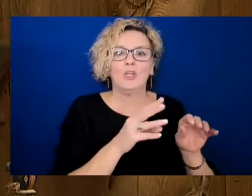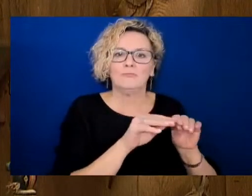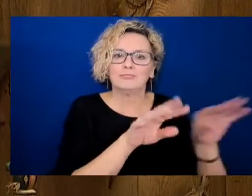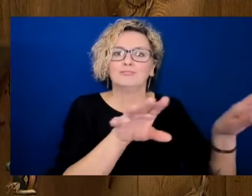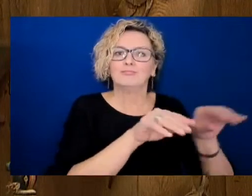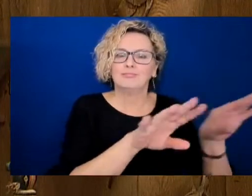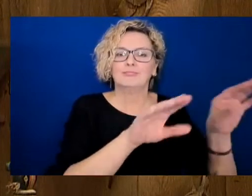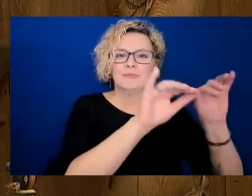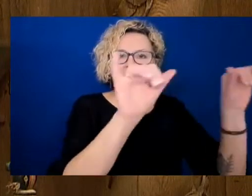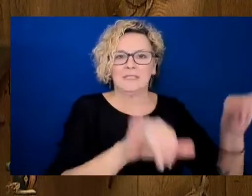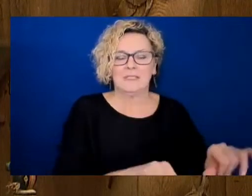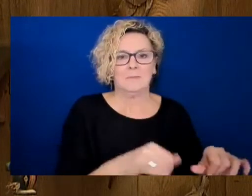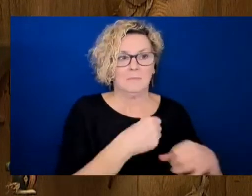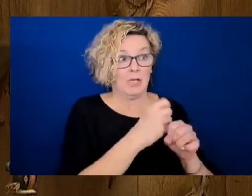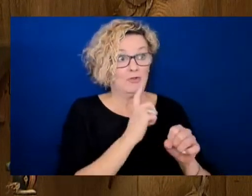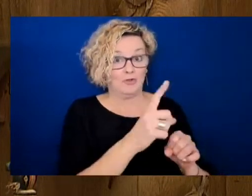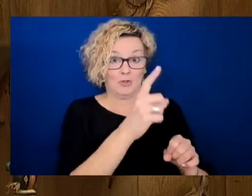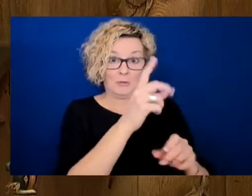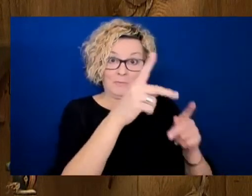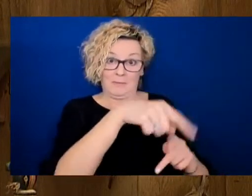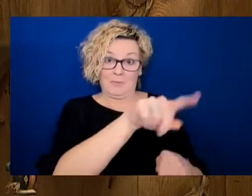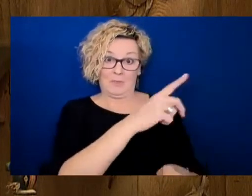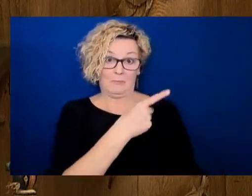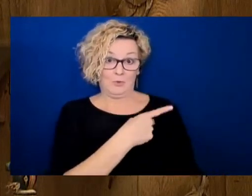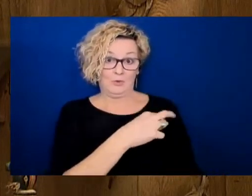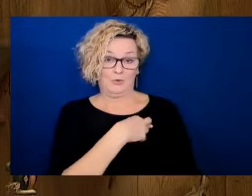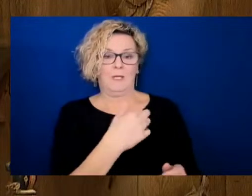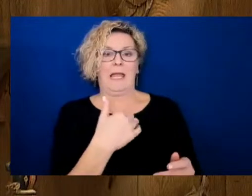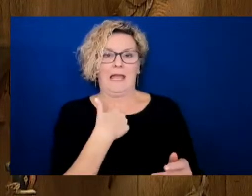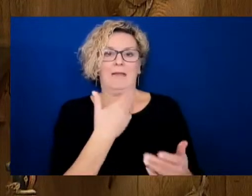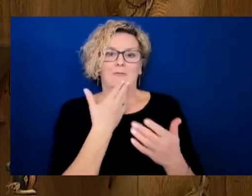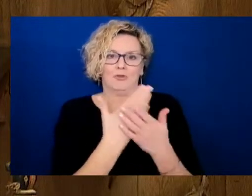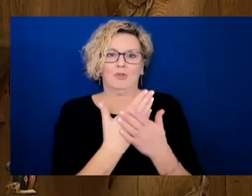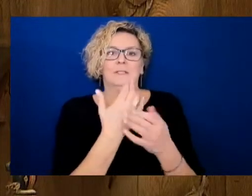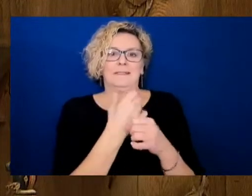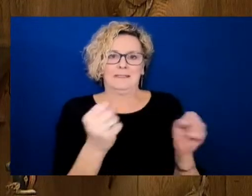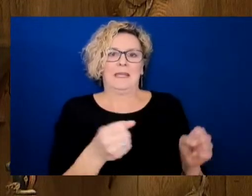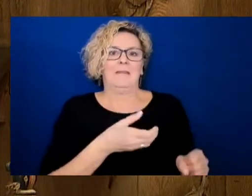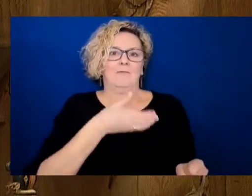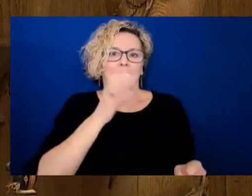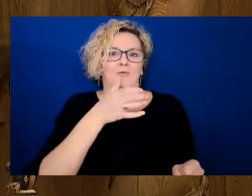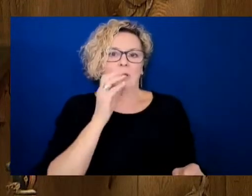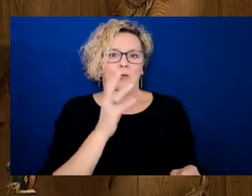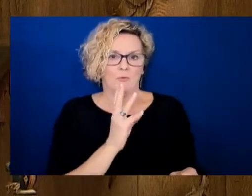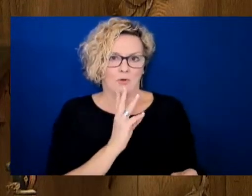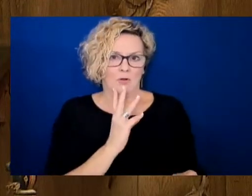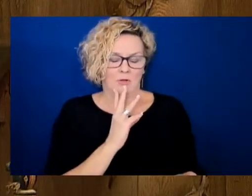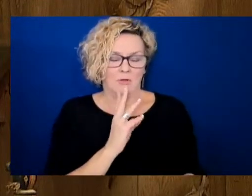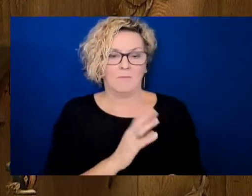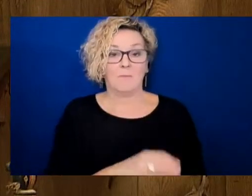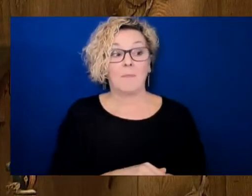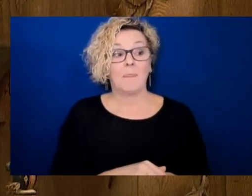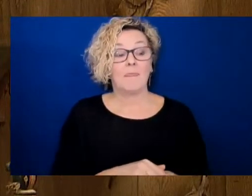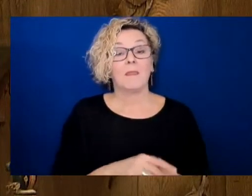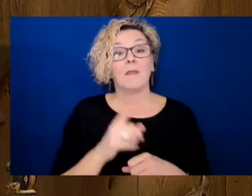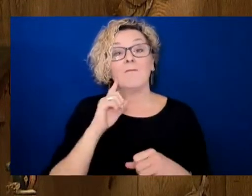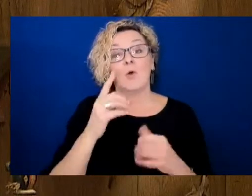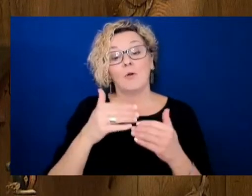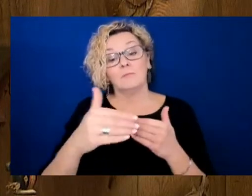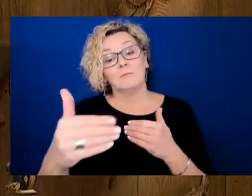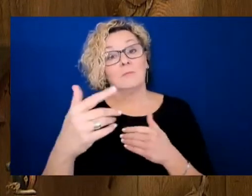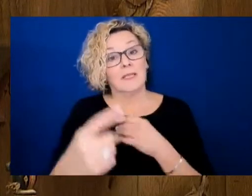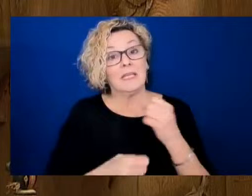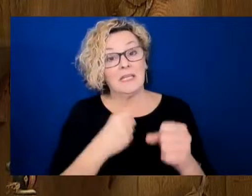ensure people there have safe drinking water. In the year ahead, significant work will continue to cut commute times